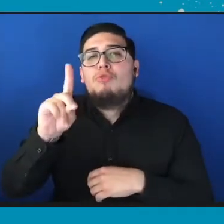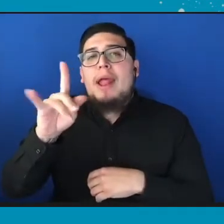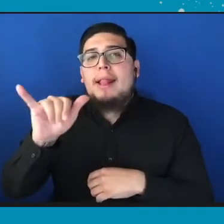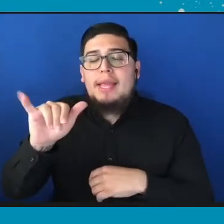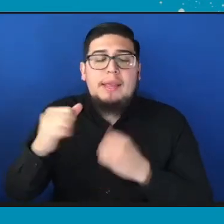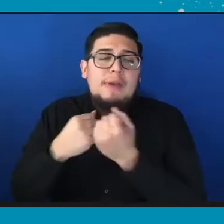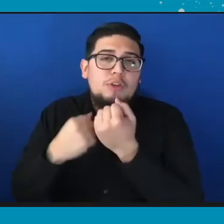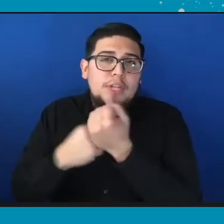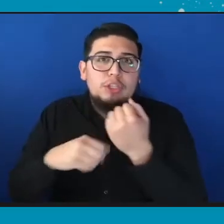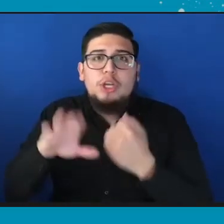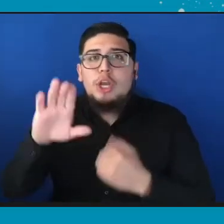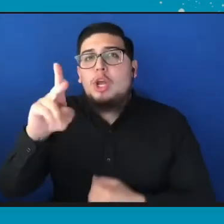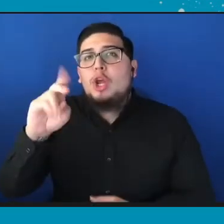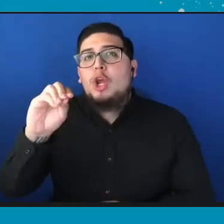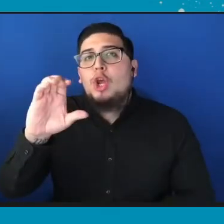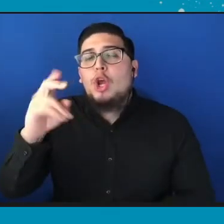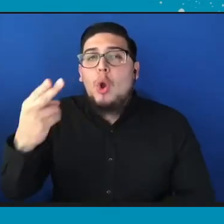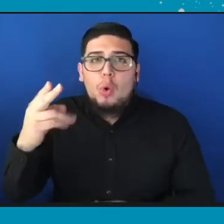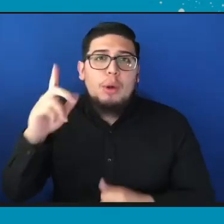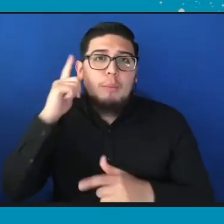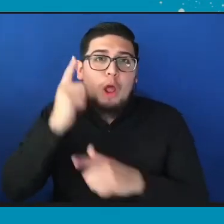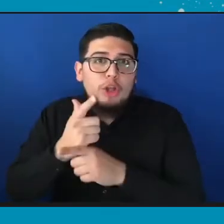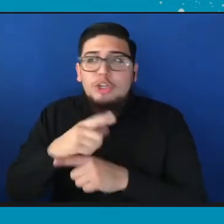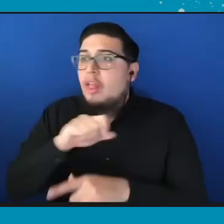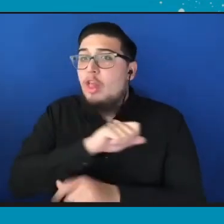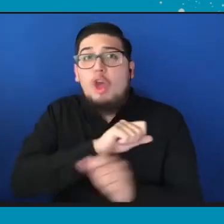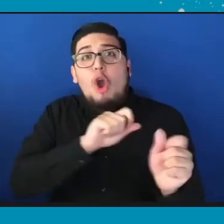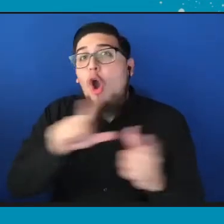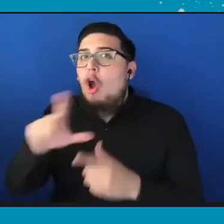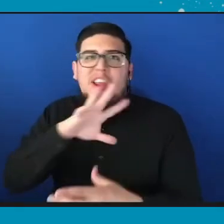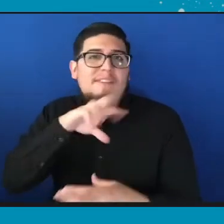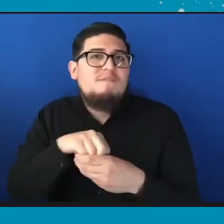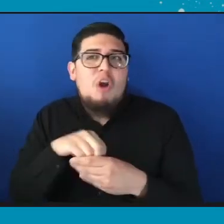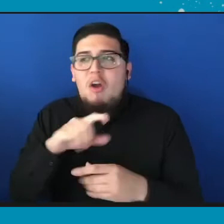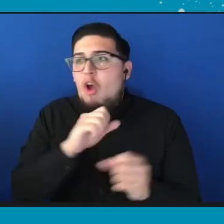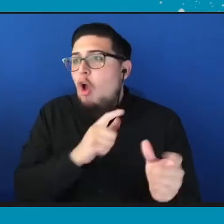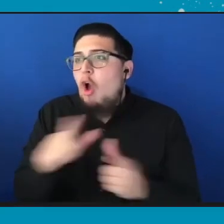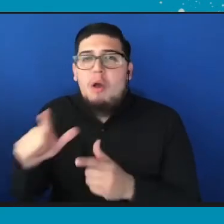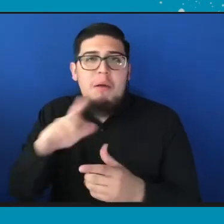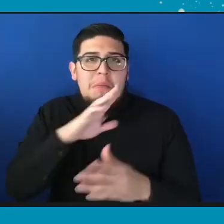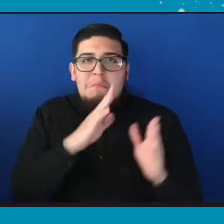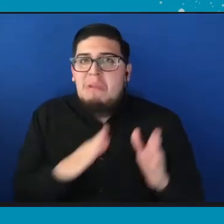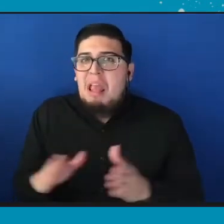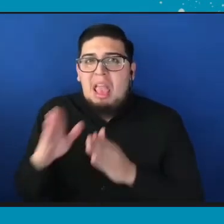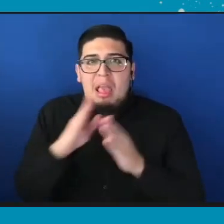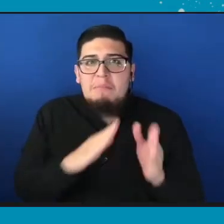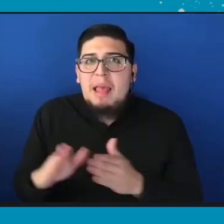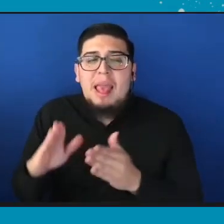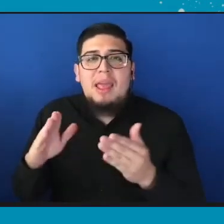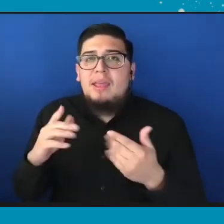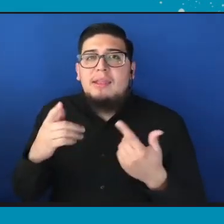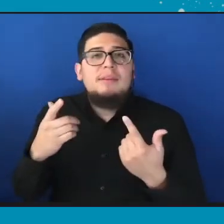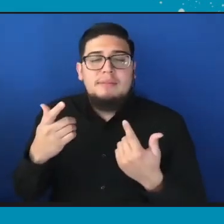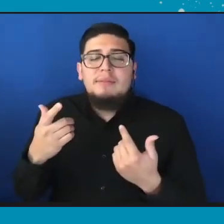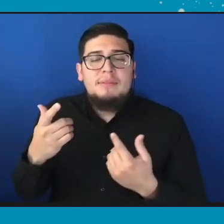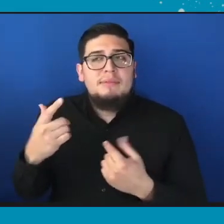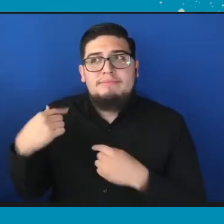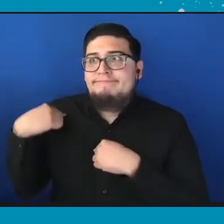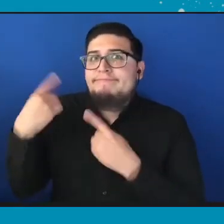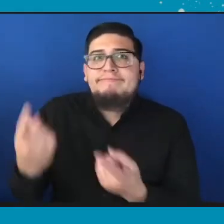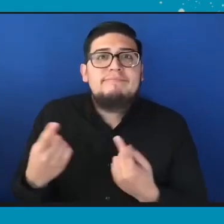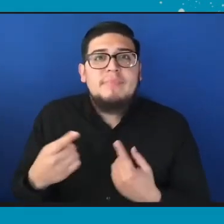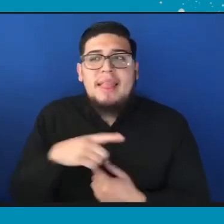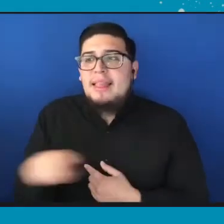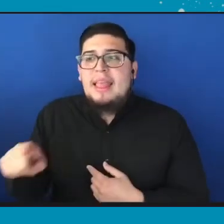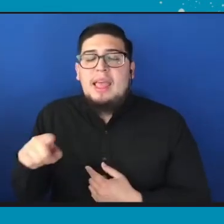very coordinated attack, and they are very clear that they can't win